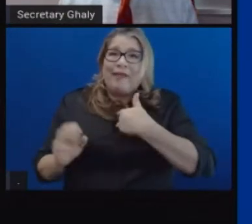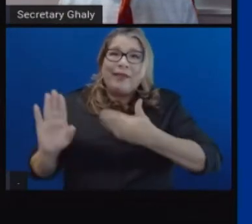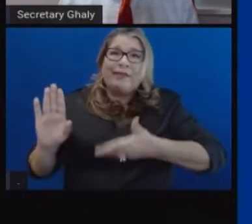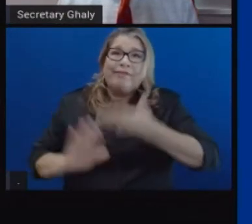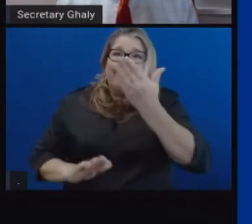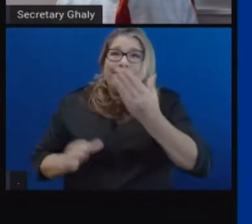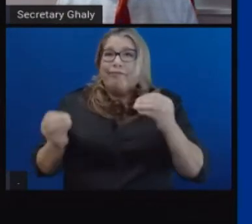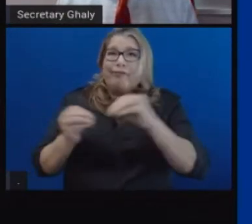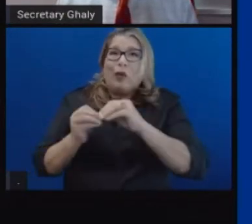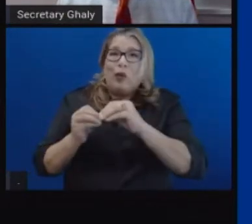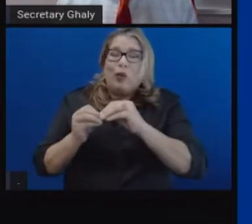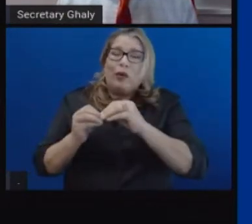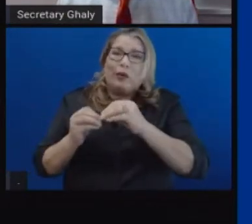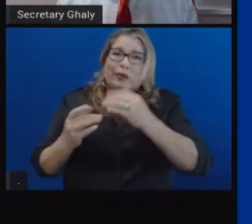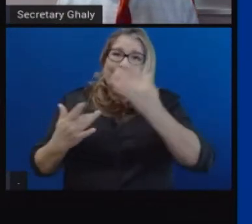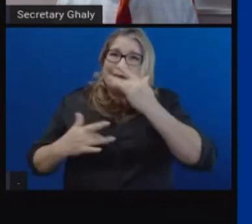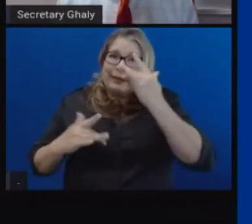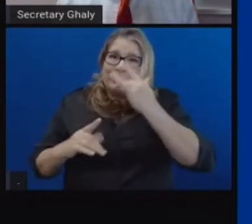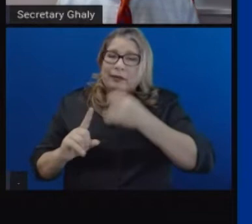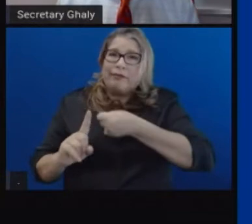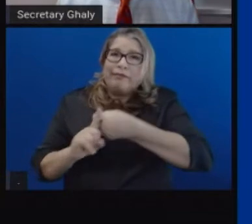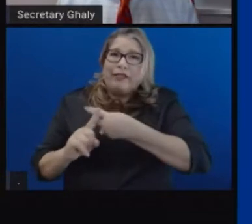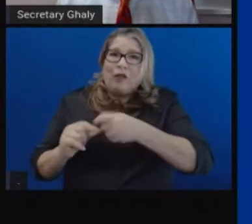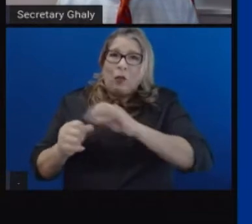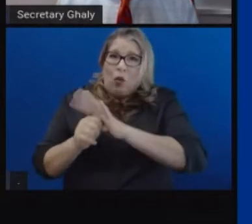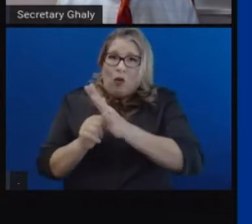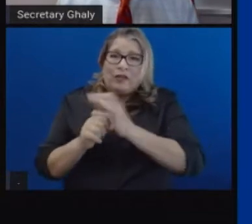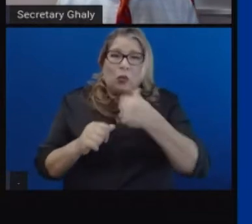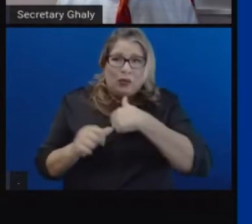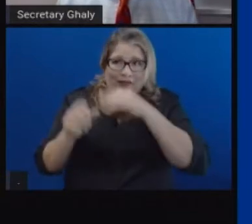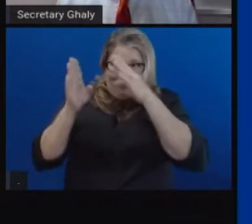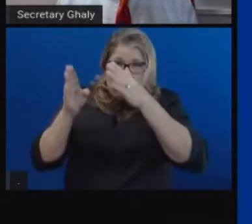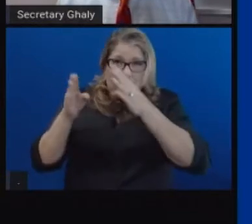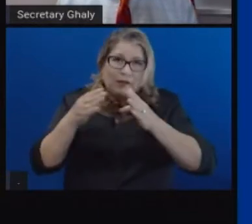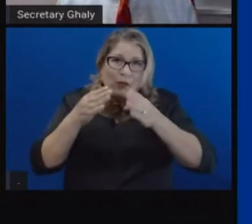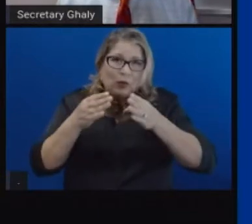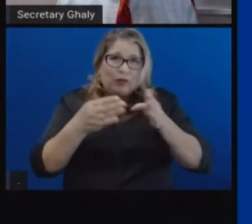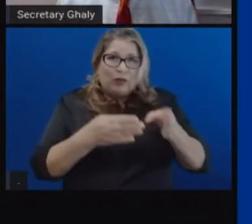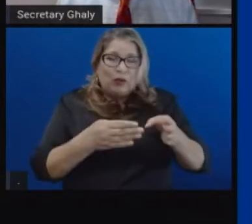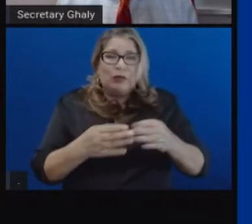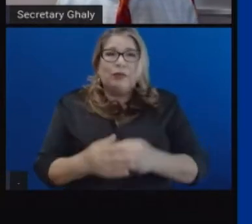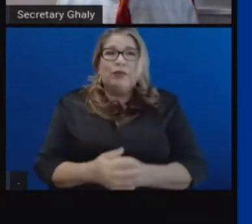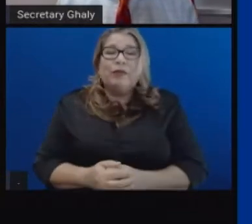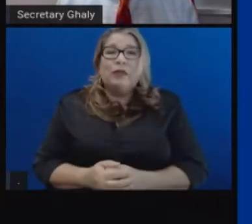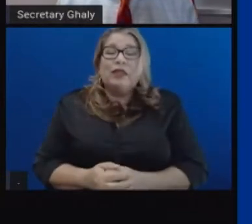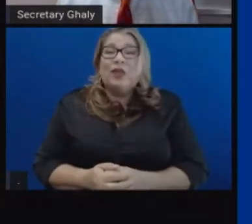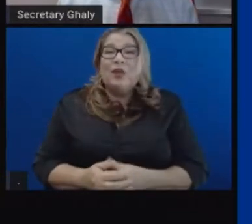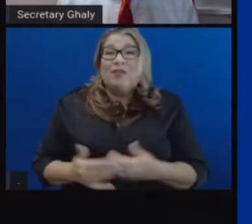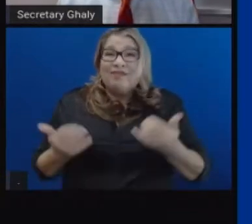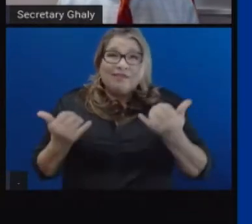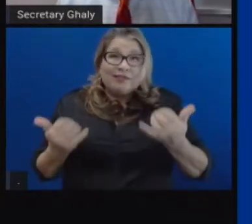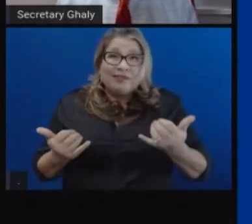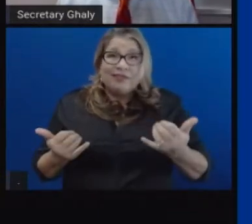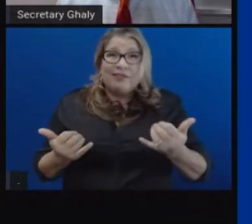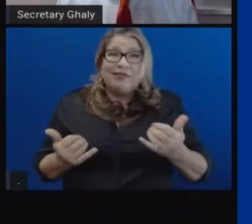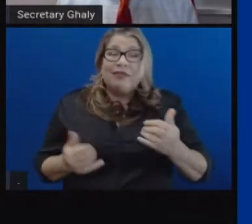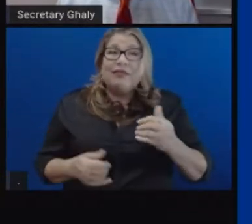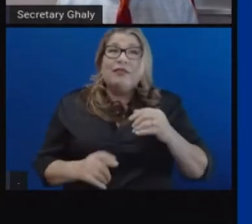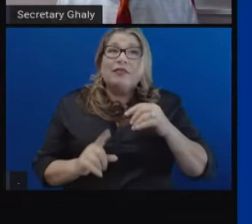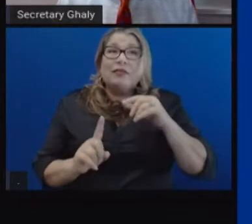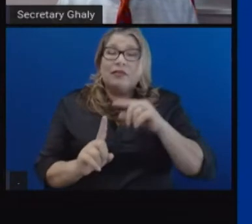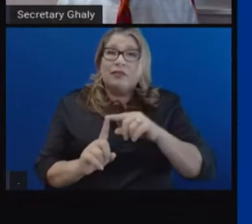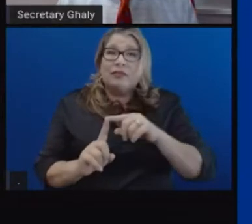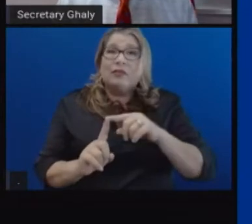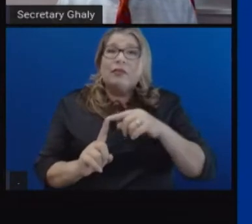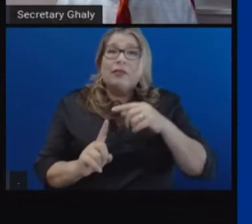community itself. So today, without the release of a single region, we're reporting that Trinity County